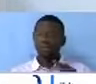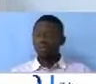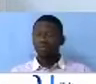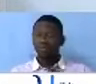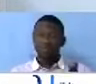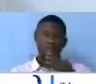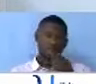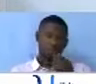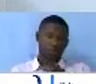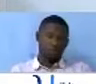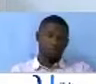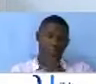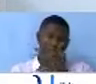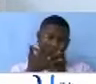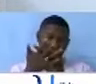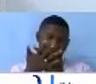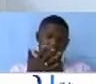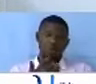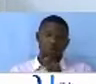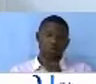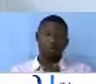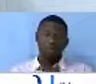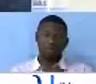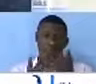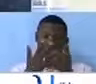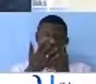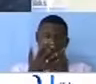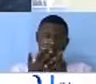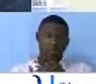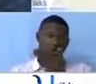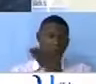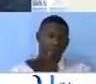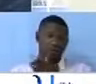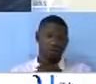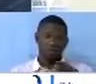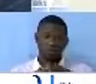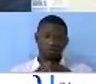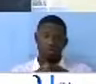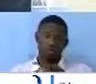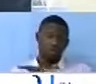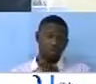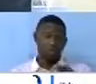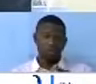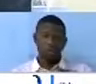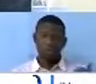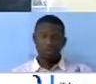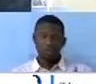But at mile 2 you were there together with these accused persons, weren't you?